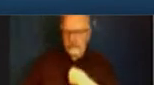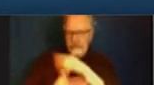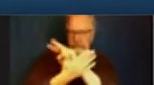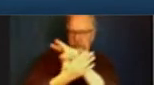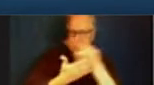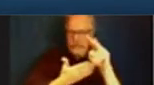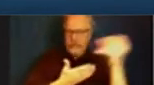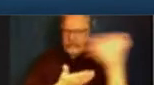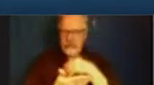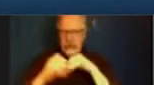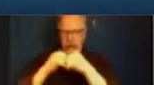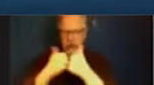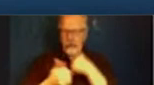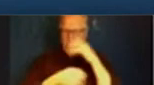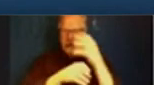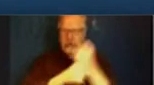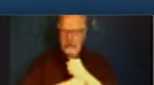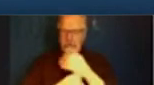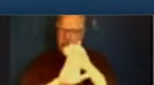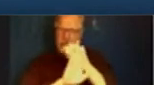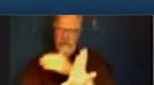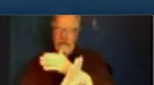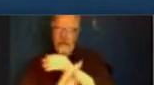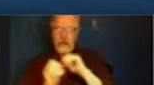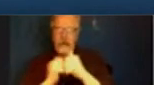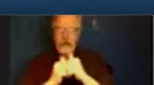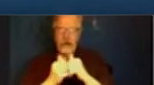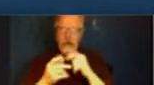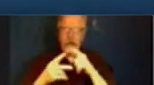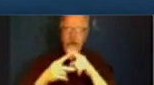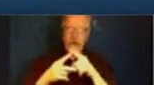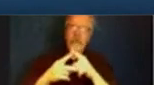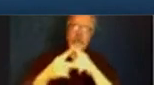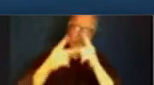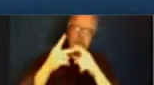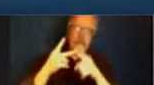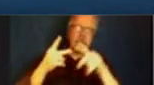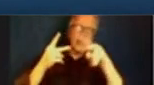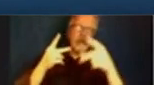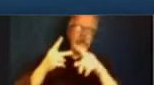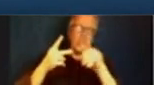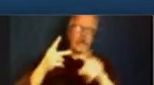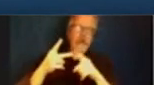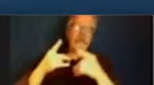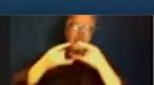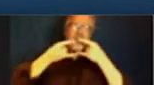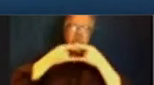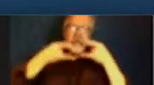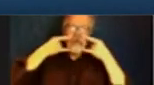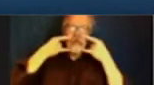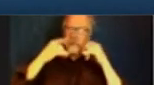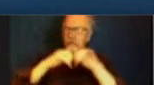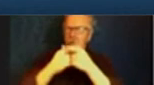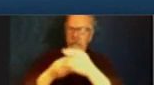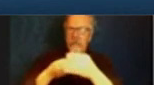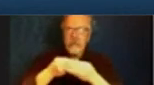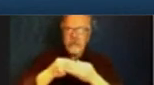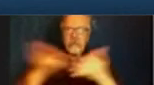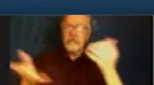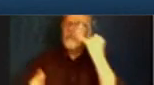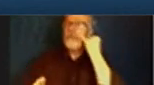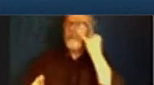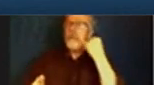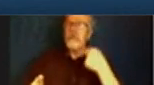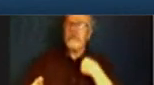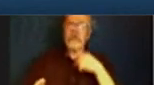masking, can you just elaborate a little bit about how you're giving these masks to local communities? Like, if I wanted to get a KN95 right now, should I